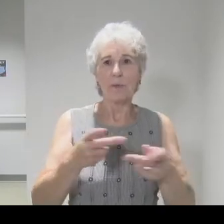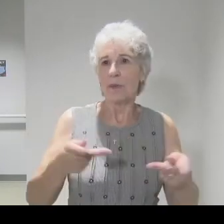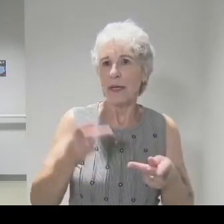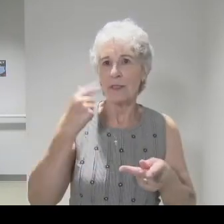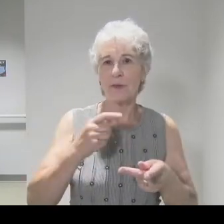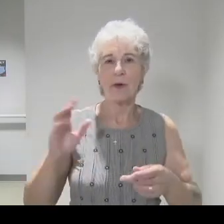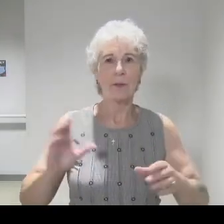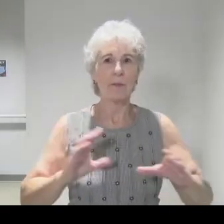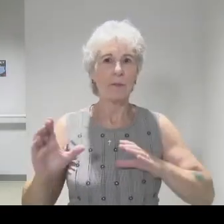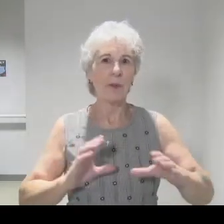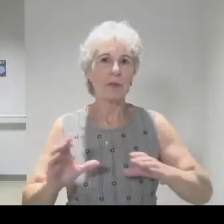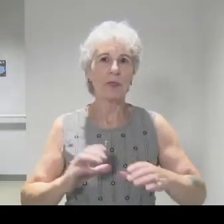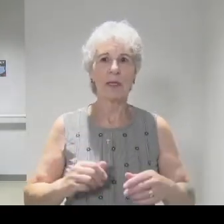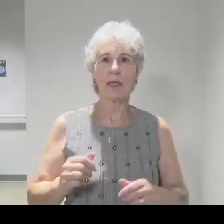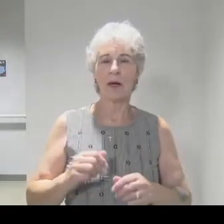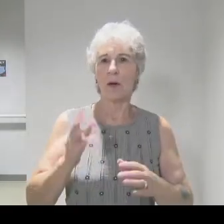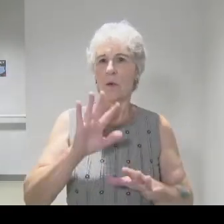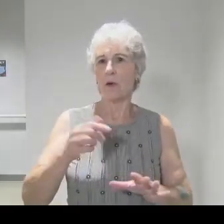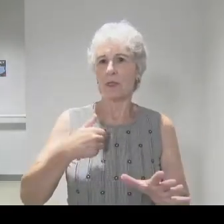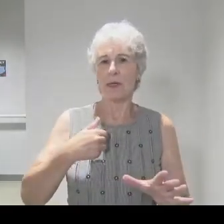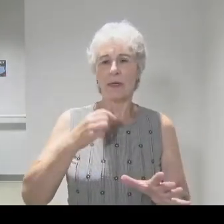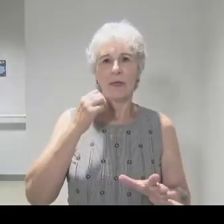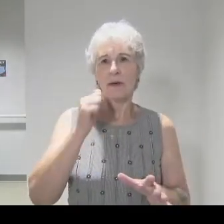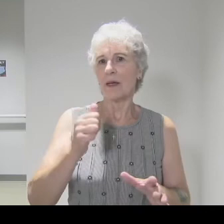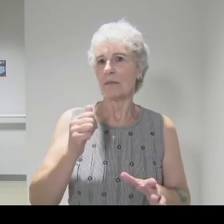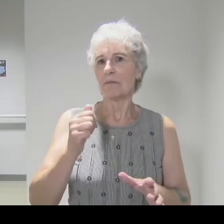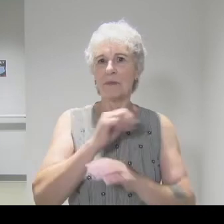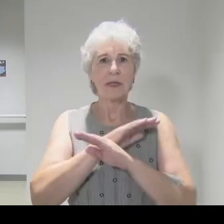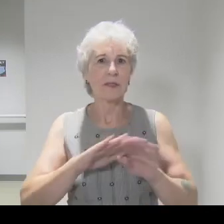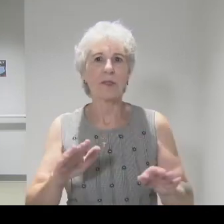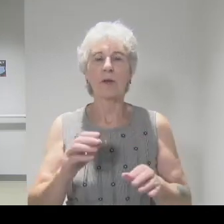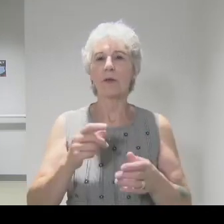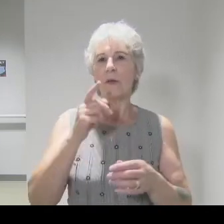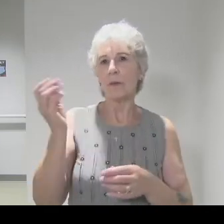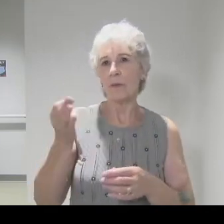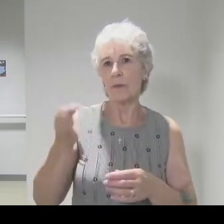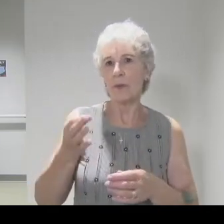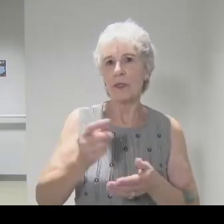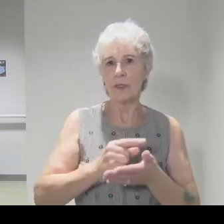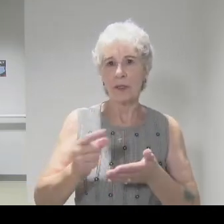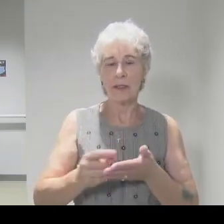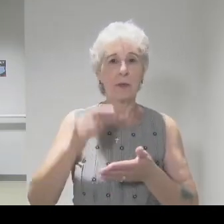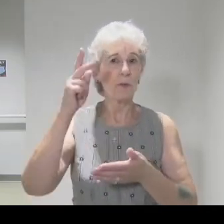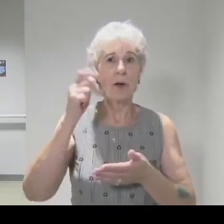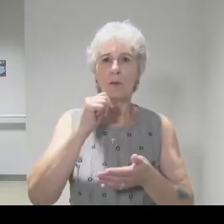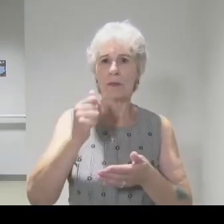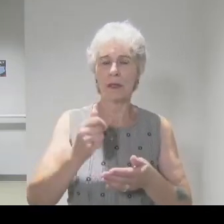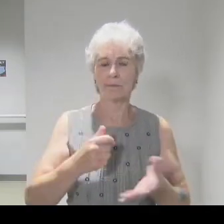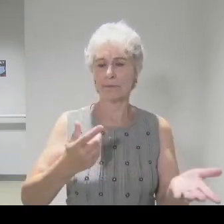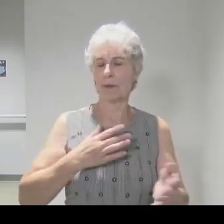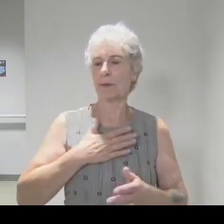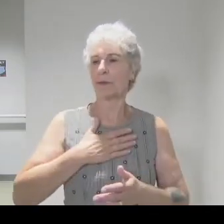laid upon me. Woe to me if I don't preach the gospel. You see, Paul was not some